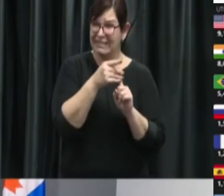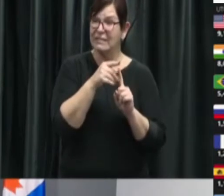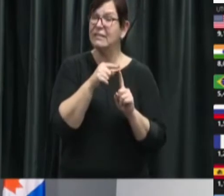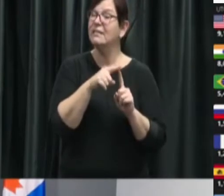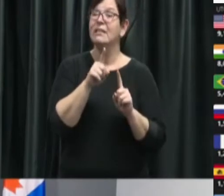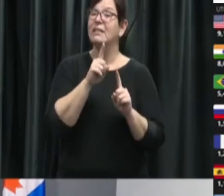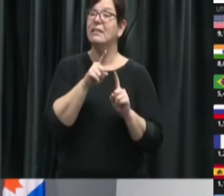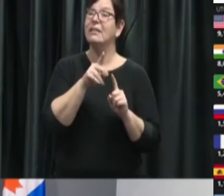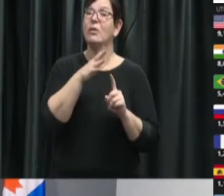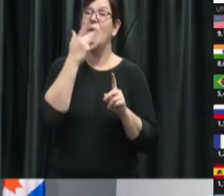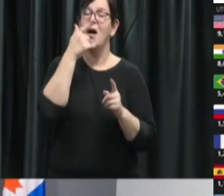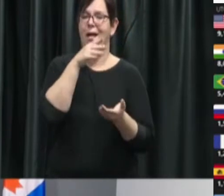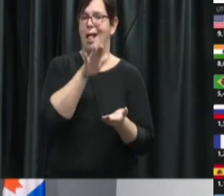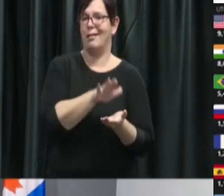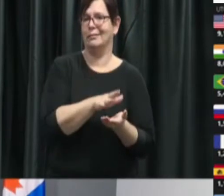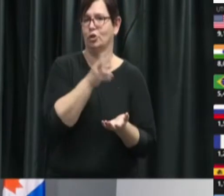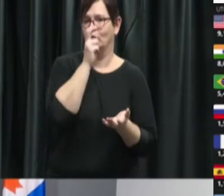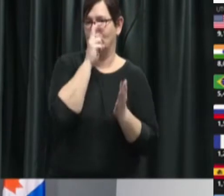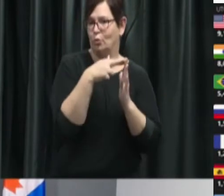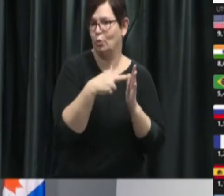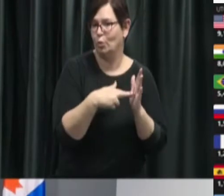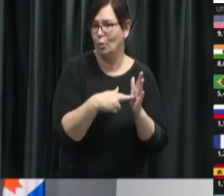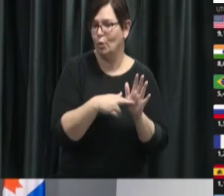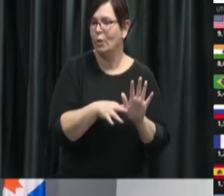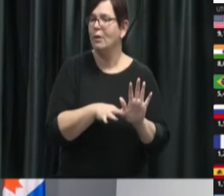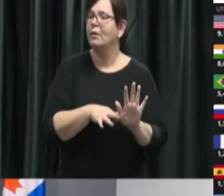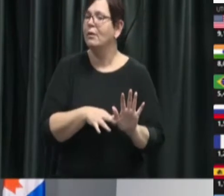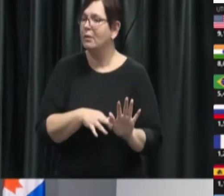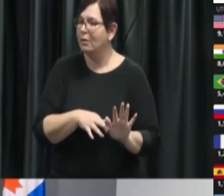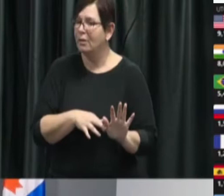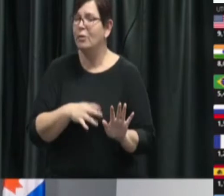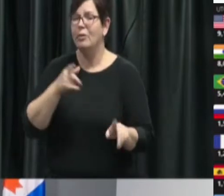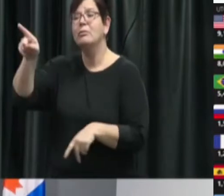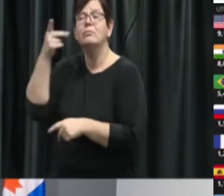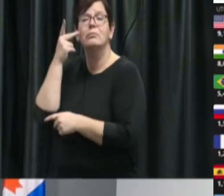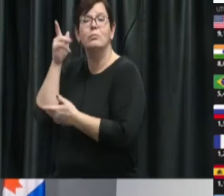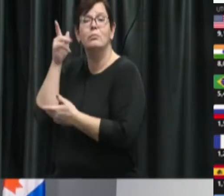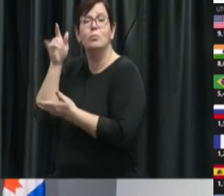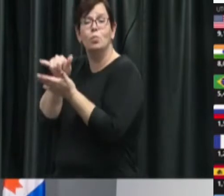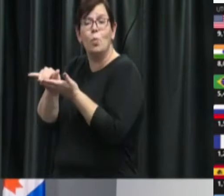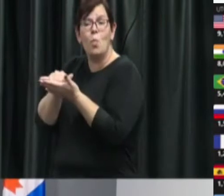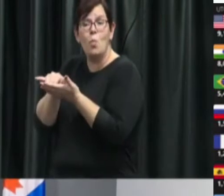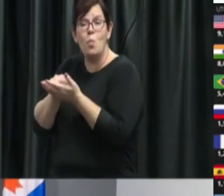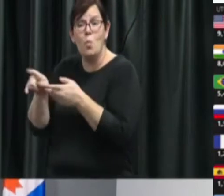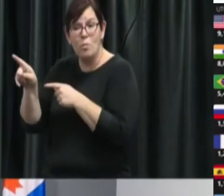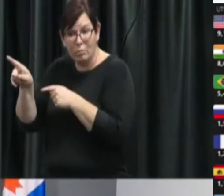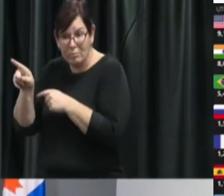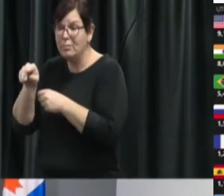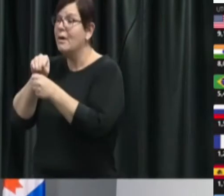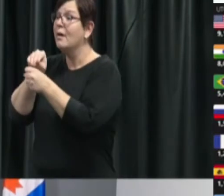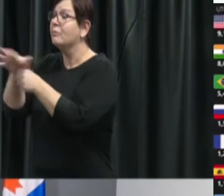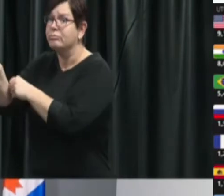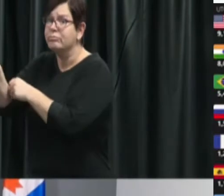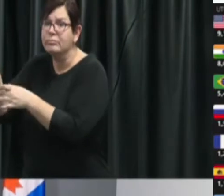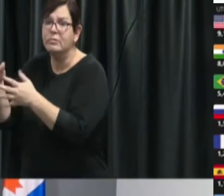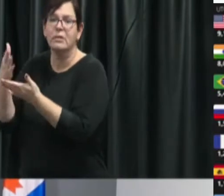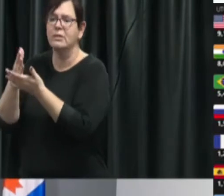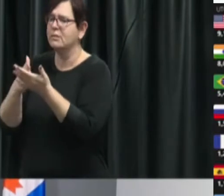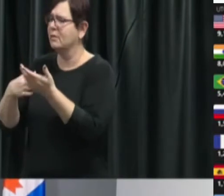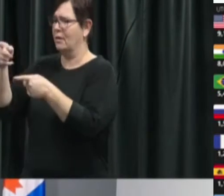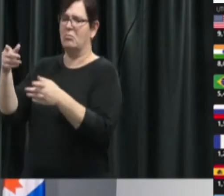that possible? Because I know New York has cluster zones and buffer zones. Is that something you could do on a